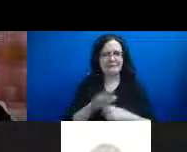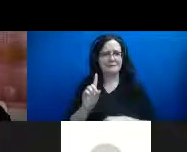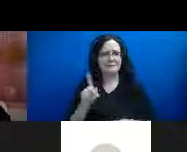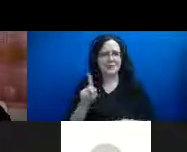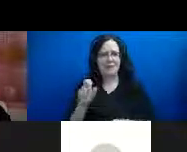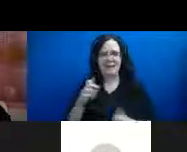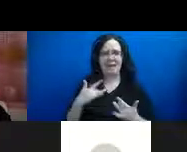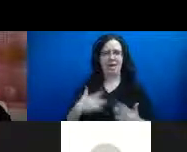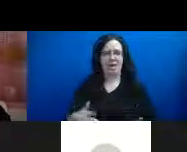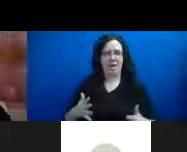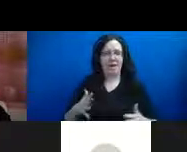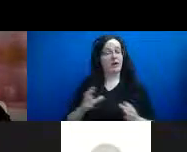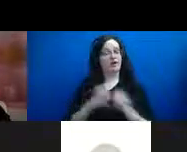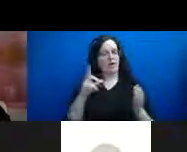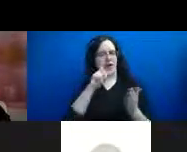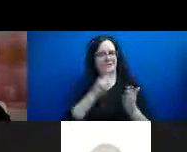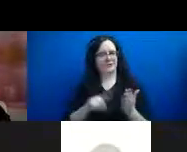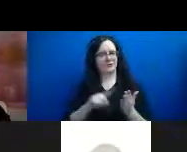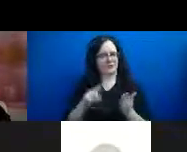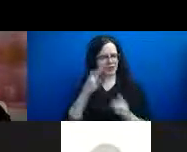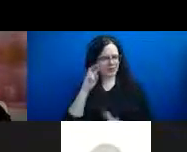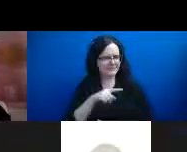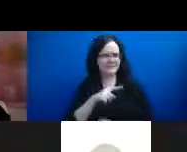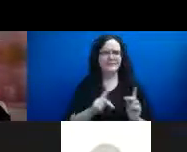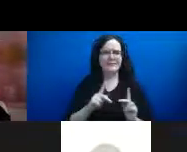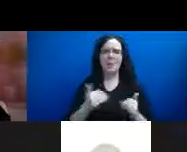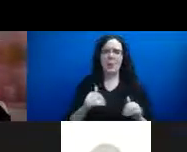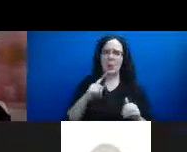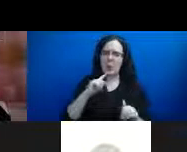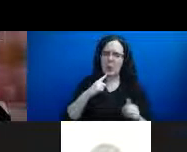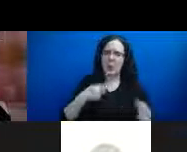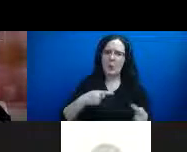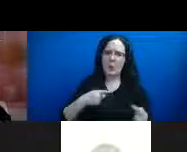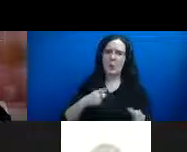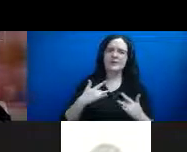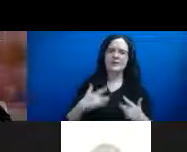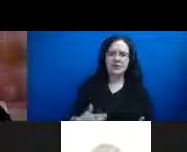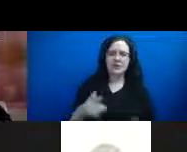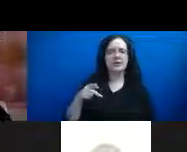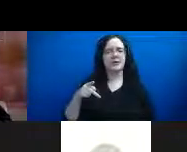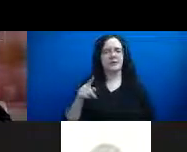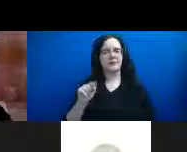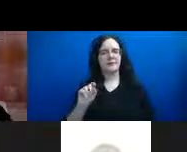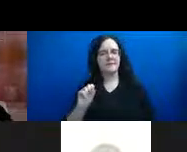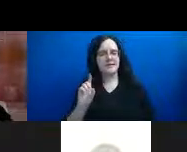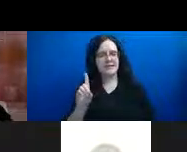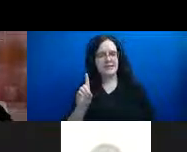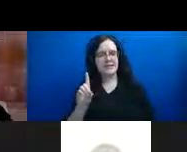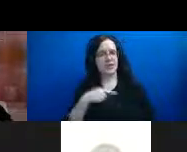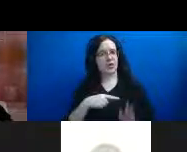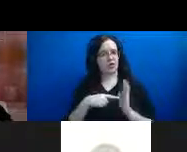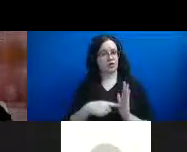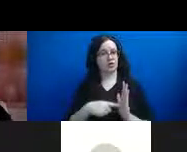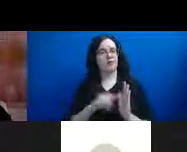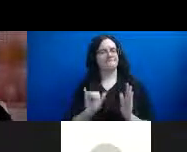at people with significant issues with depression, with PTSD, demonstrating a